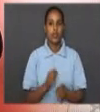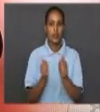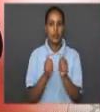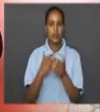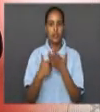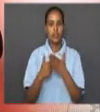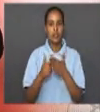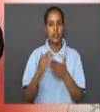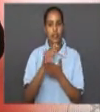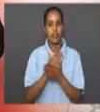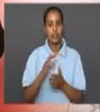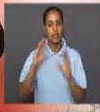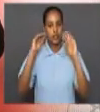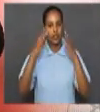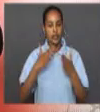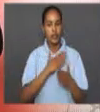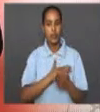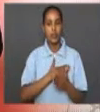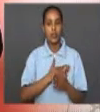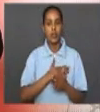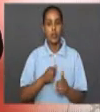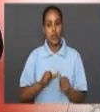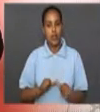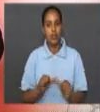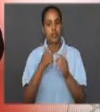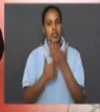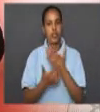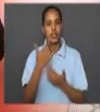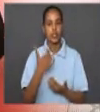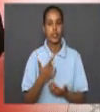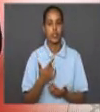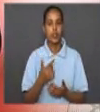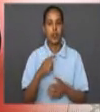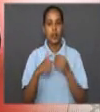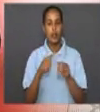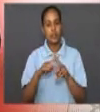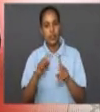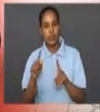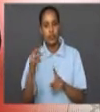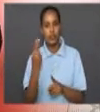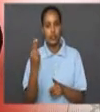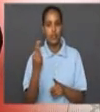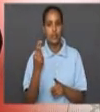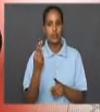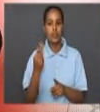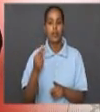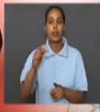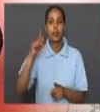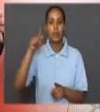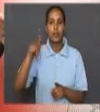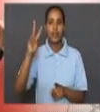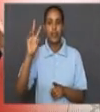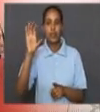Following this lesson, teacher, please hold a class discussion about the different uses of